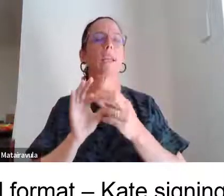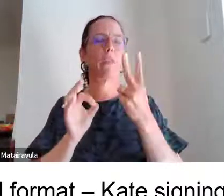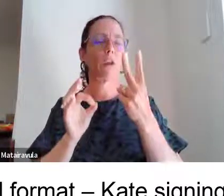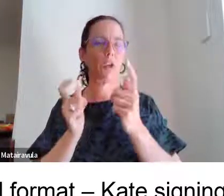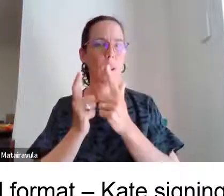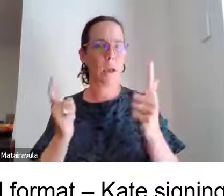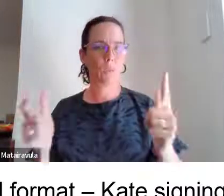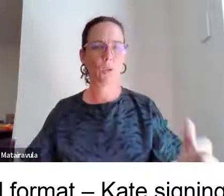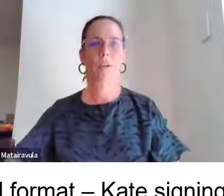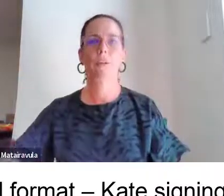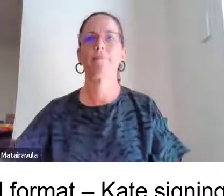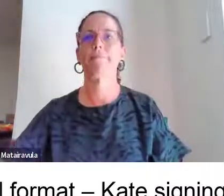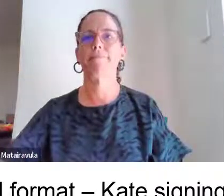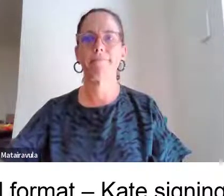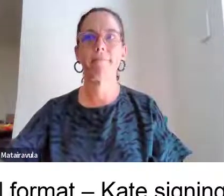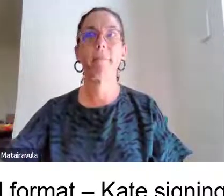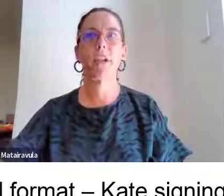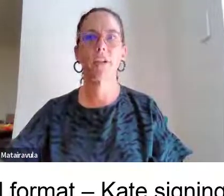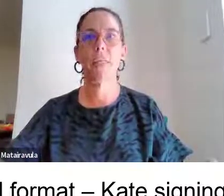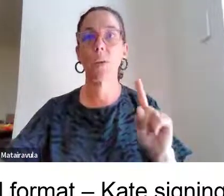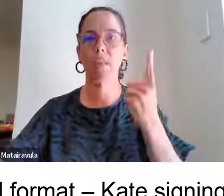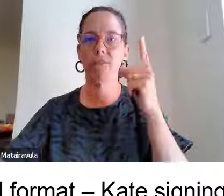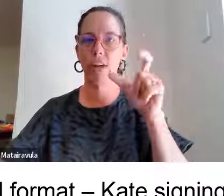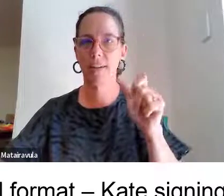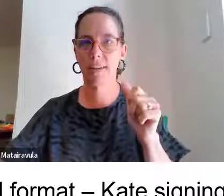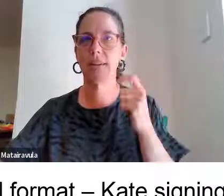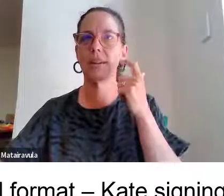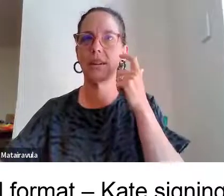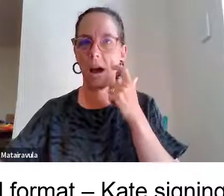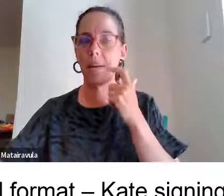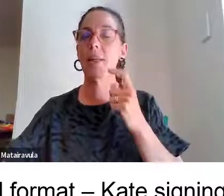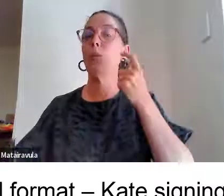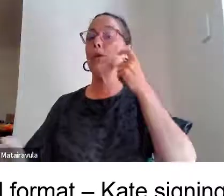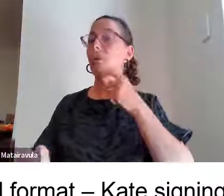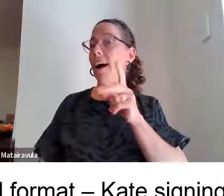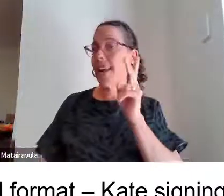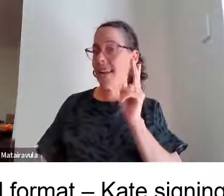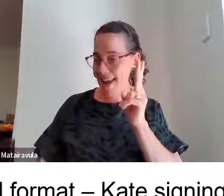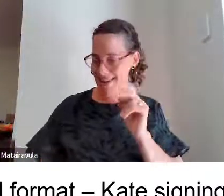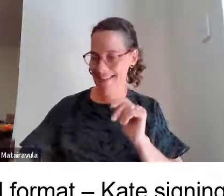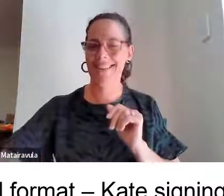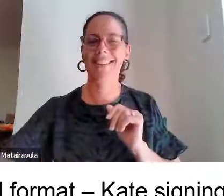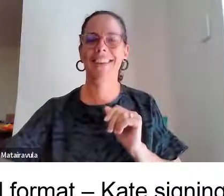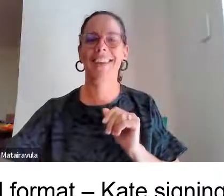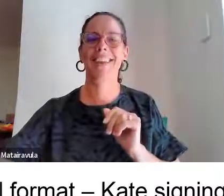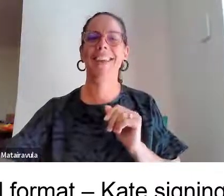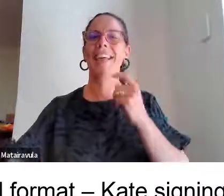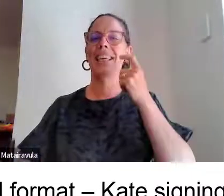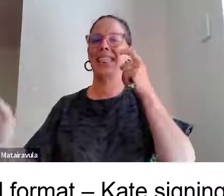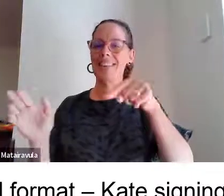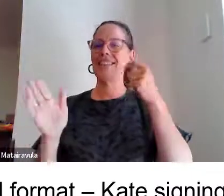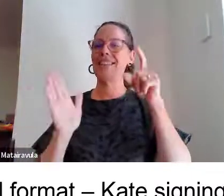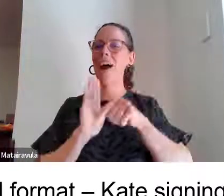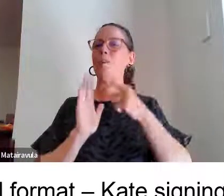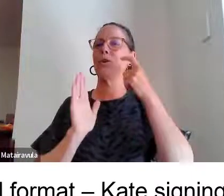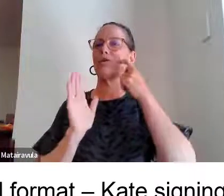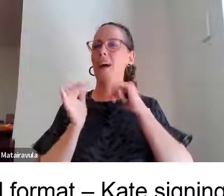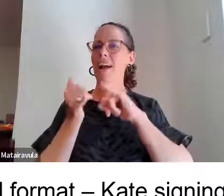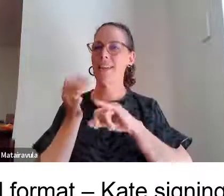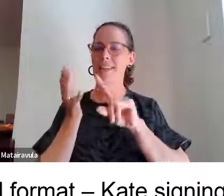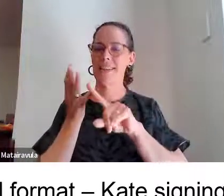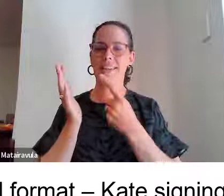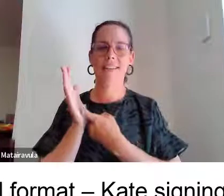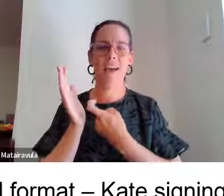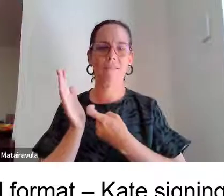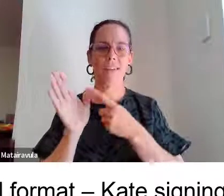the noise, the voice is coming from. So we have to then, just to show you, okay, so then we realised there was a bit of an